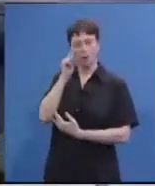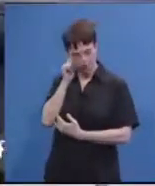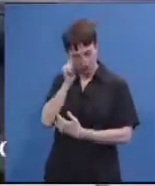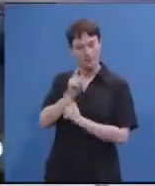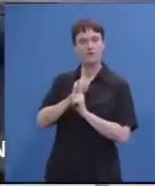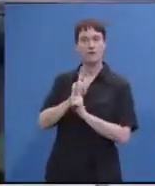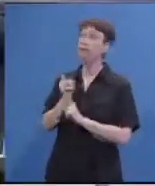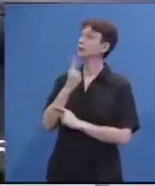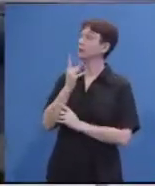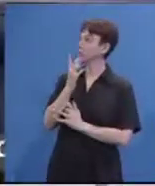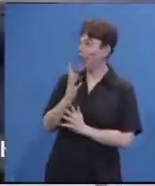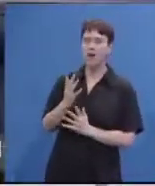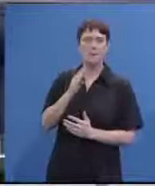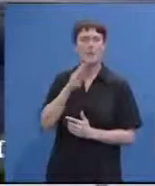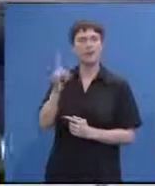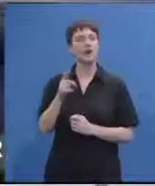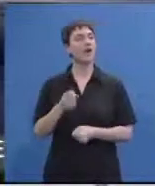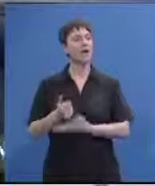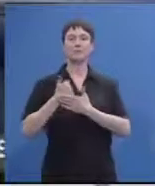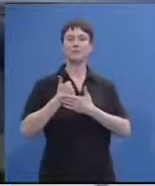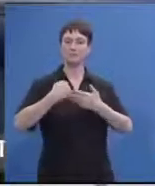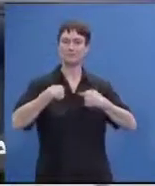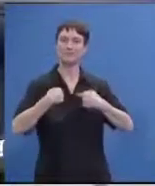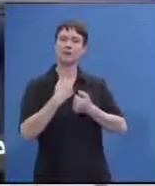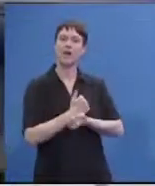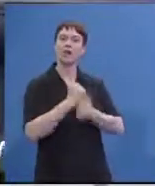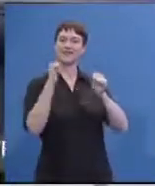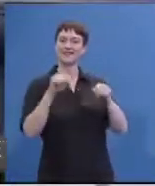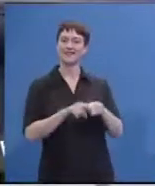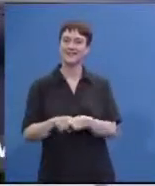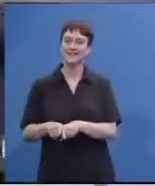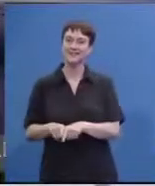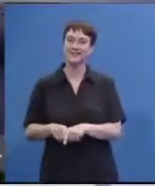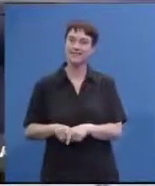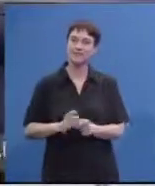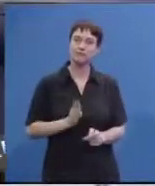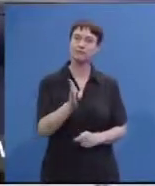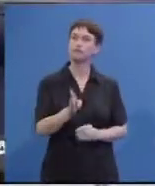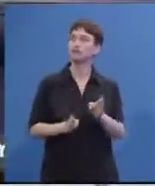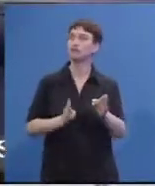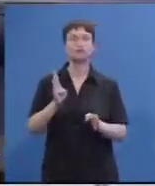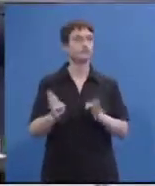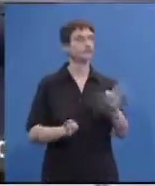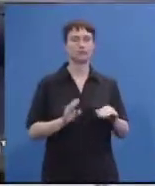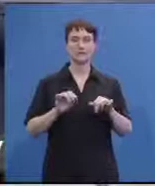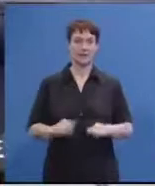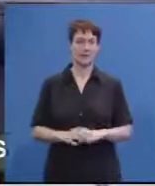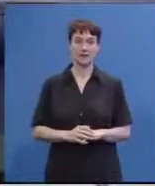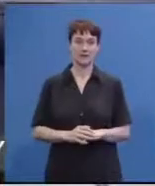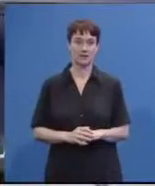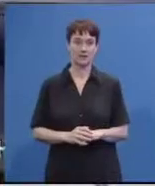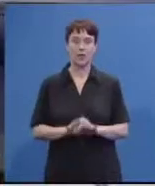South Africa is all about. And actually respected the world, the whole world